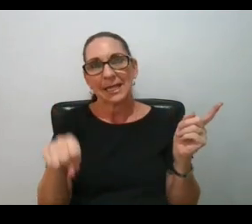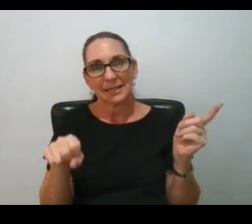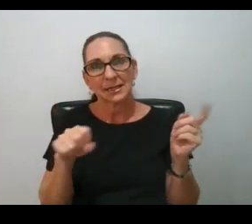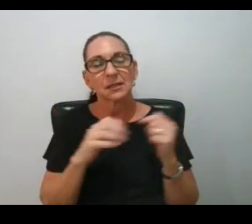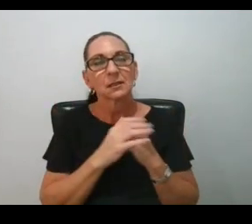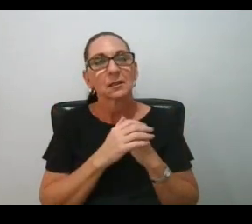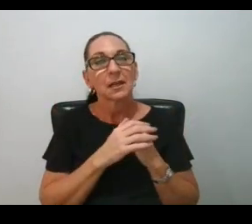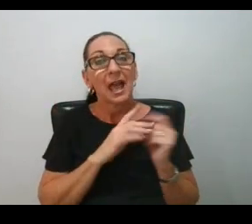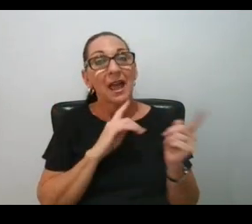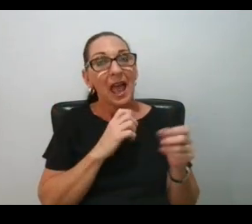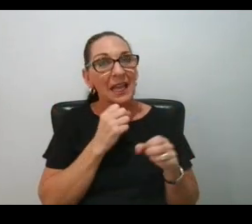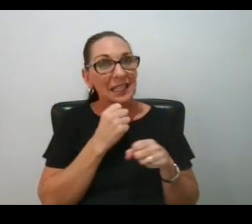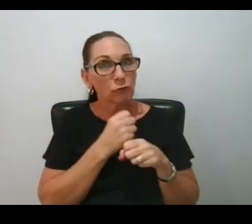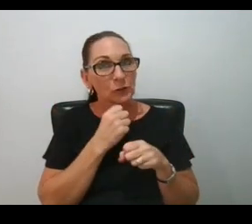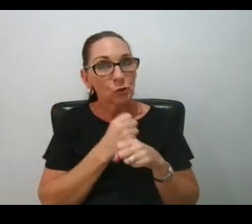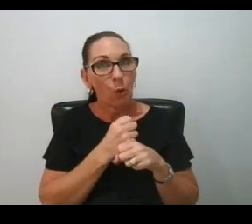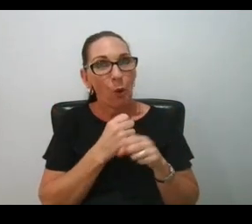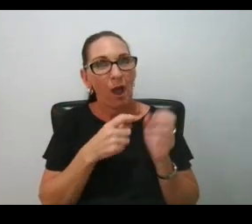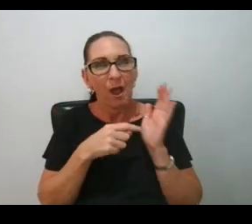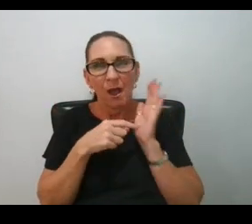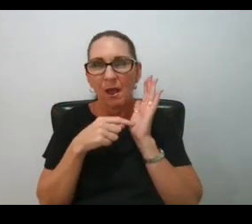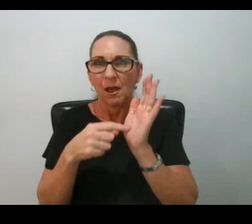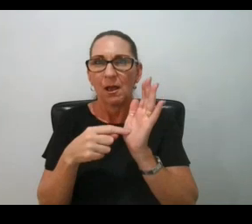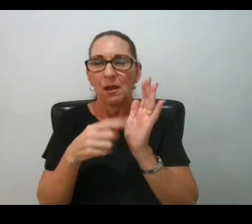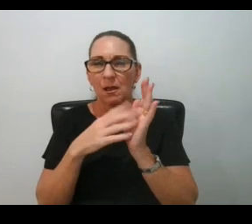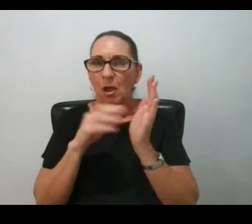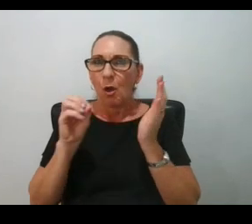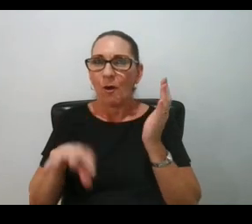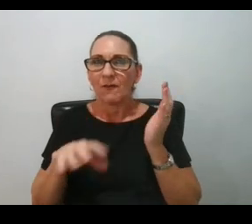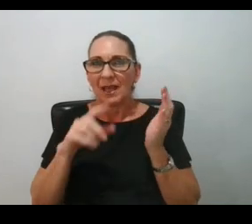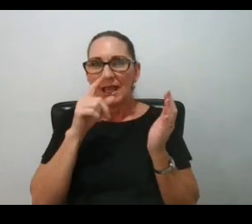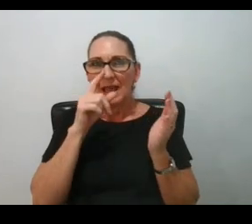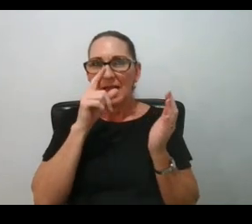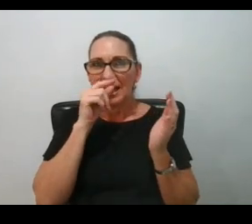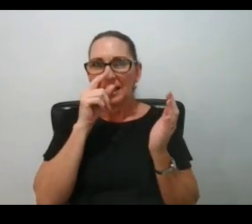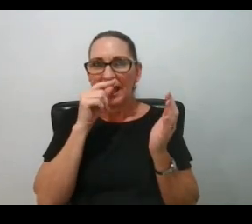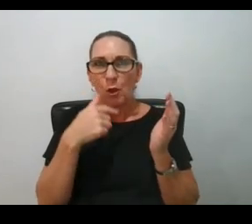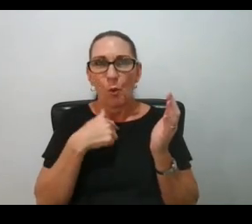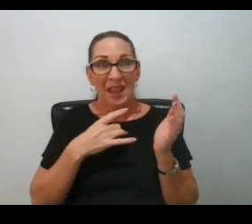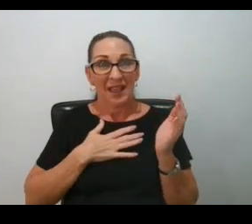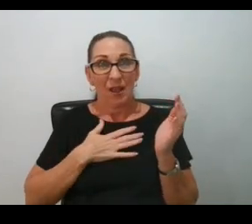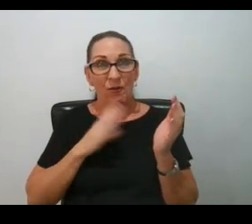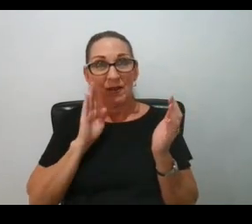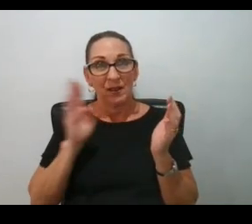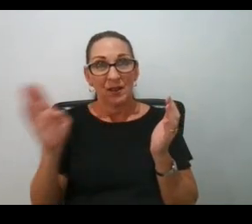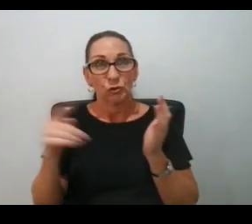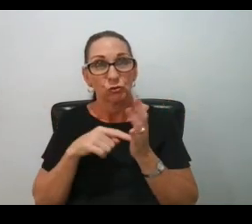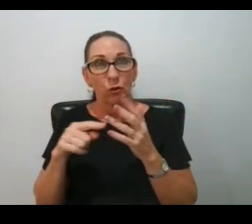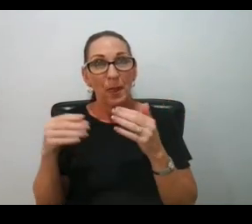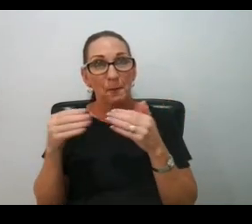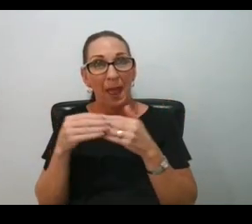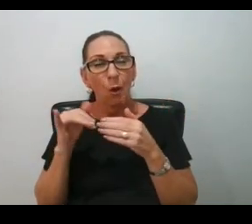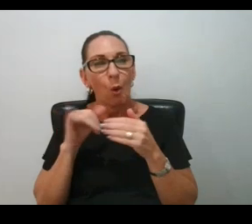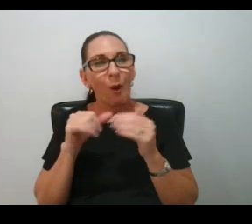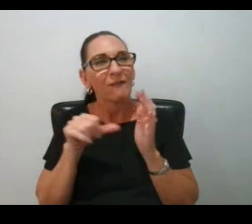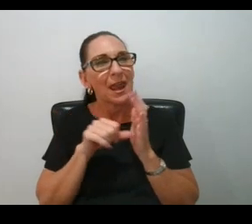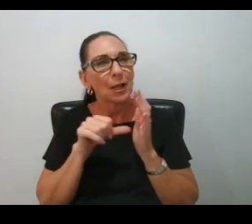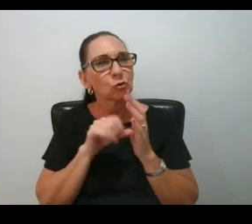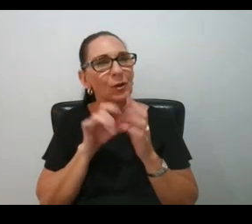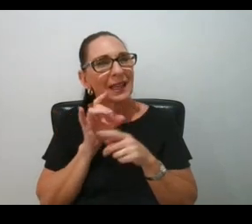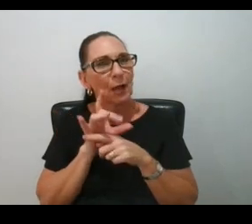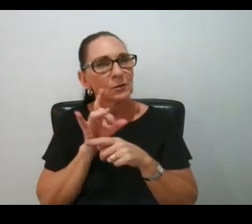guarantor case, do we need to engage legal help or can we make it ourselves to the bank? So I'm as a financial counsellor. I am happy for you to make